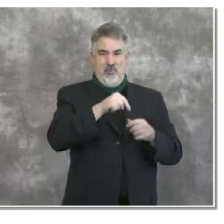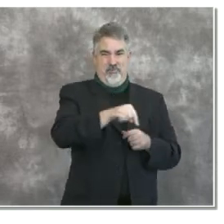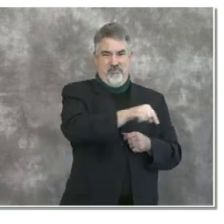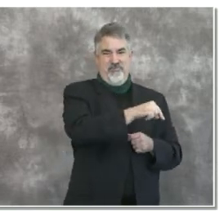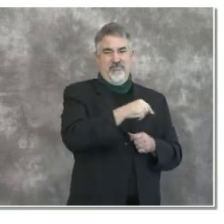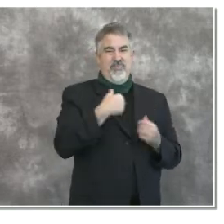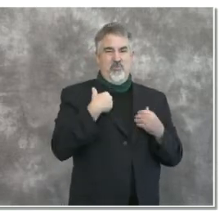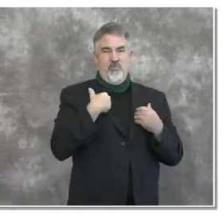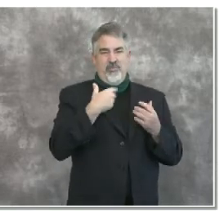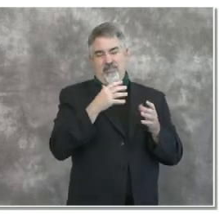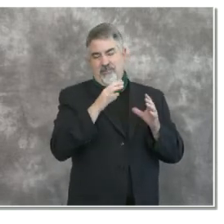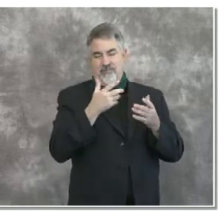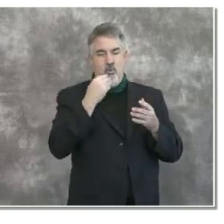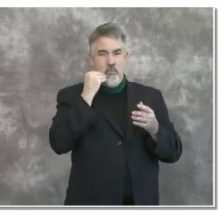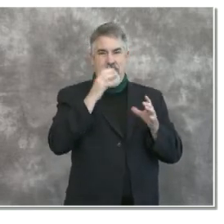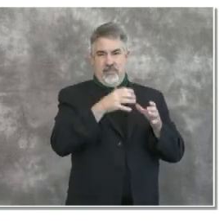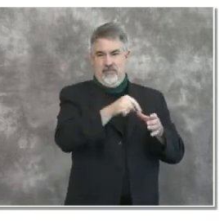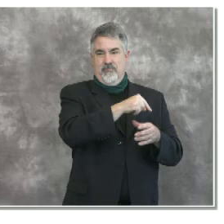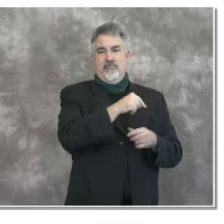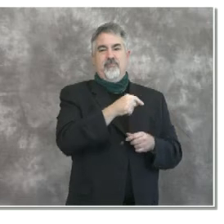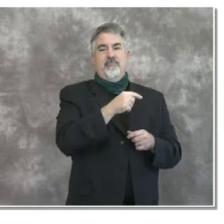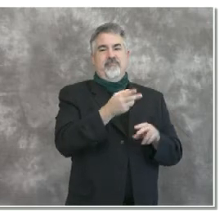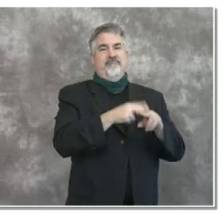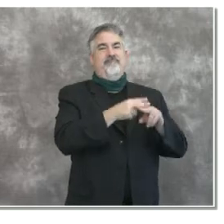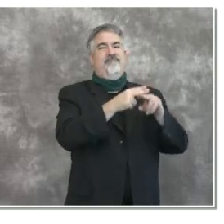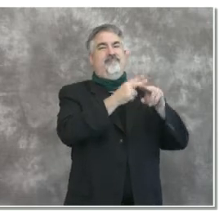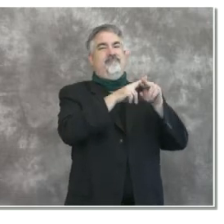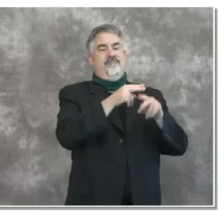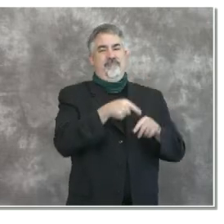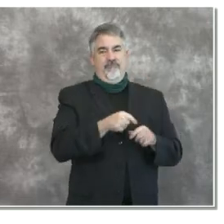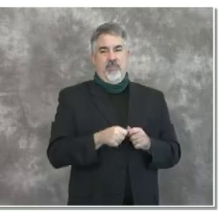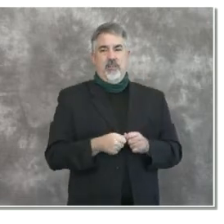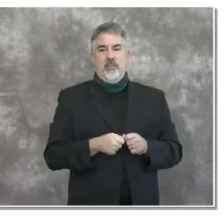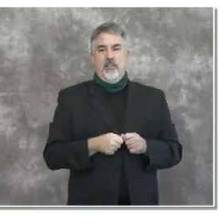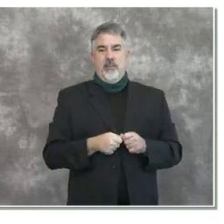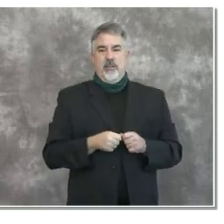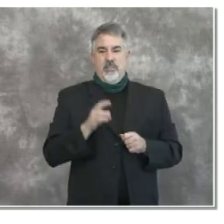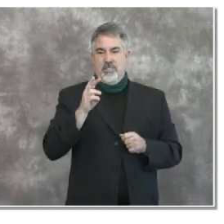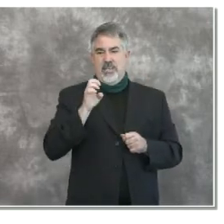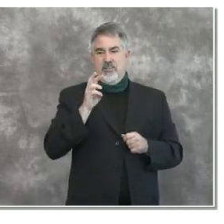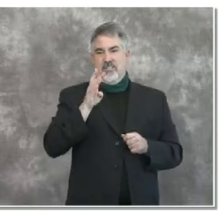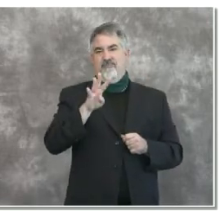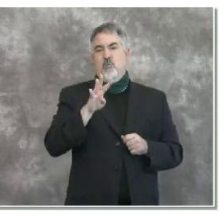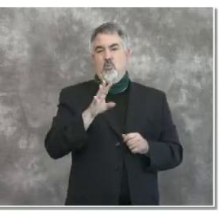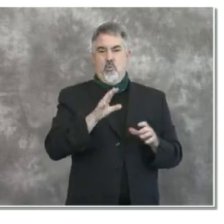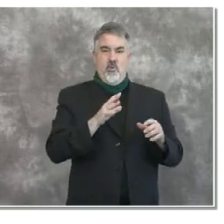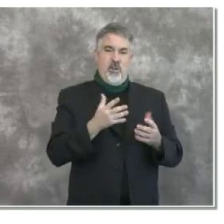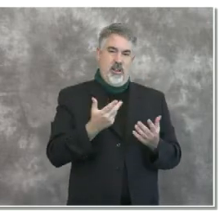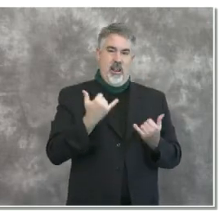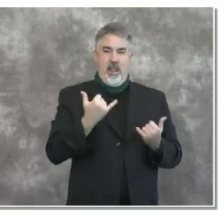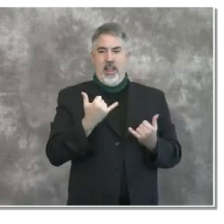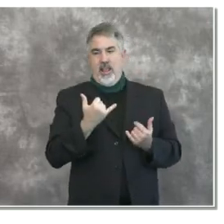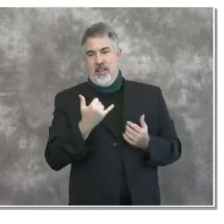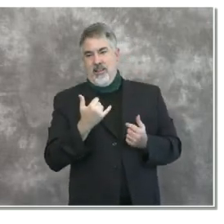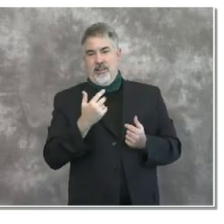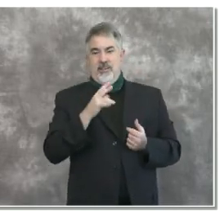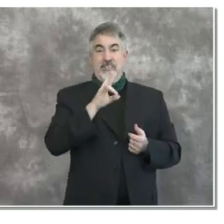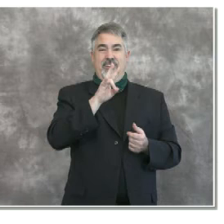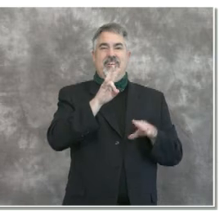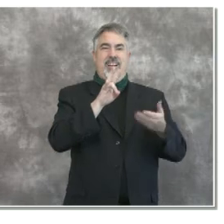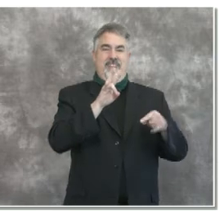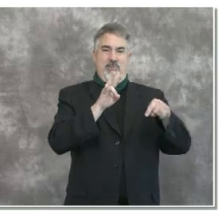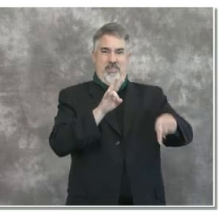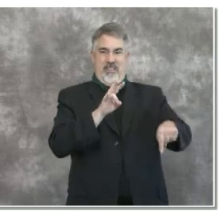includes 1 new outbreak since yesterday, representing 664 cases and 57 deaths, as well